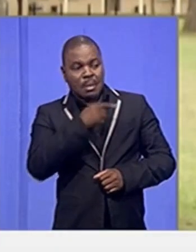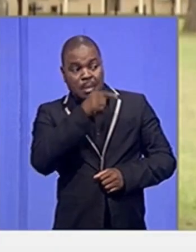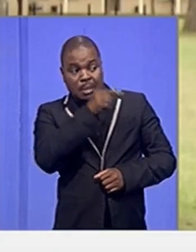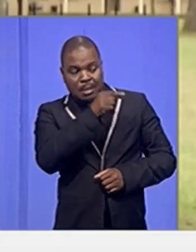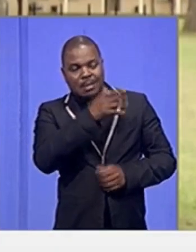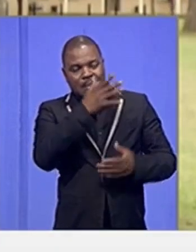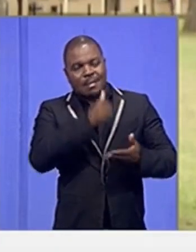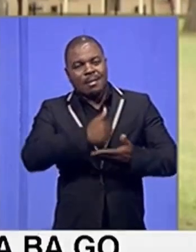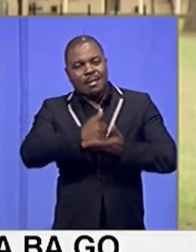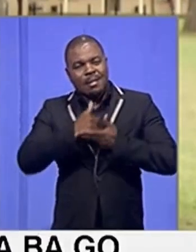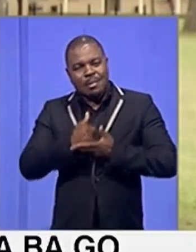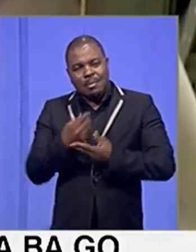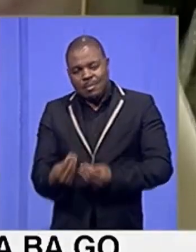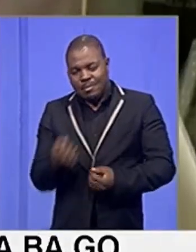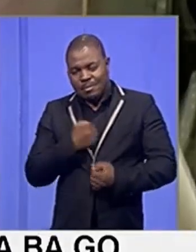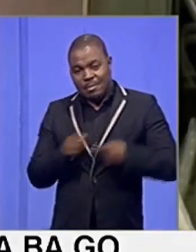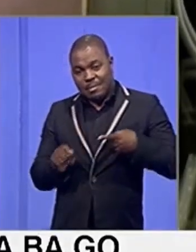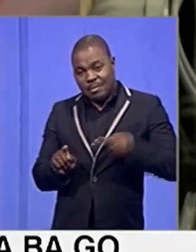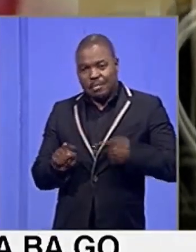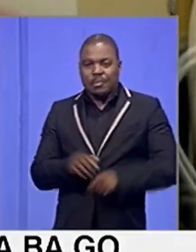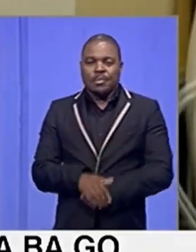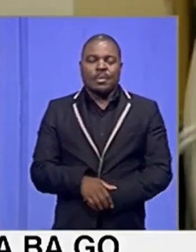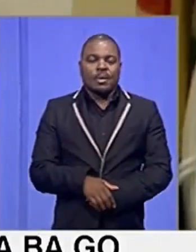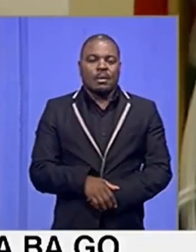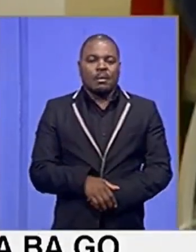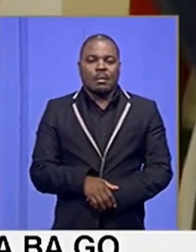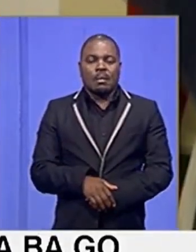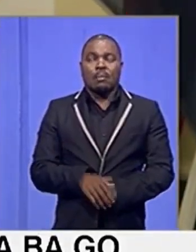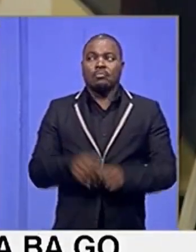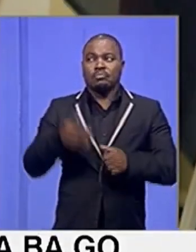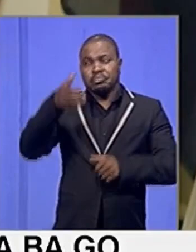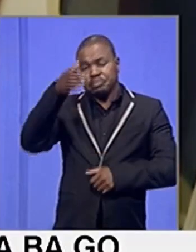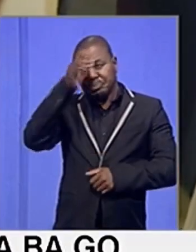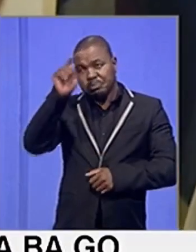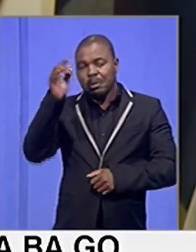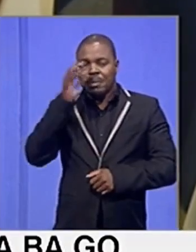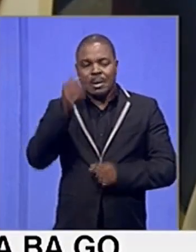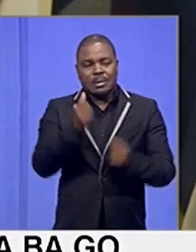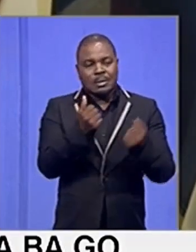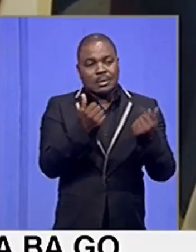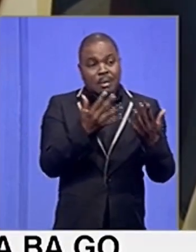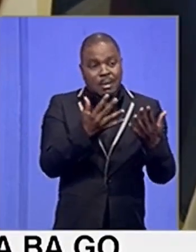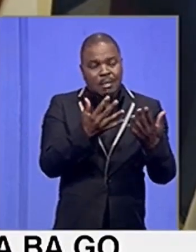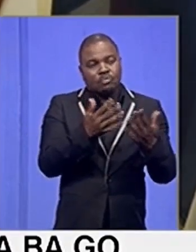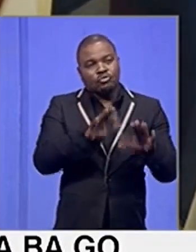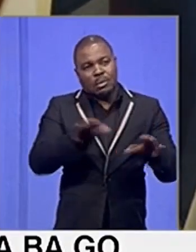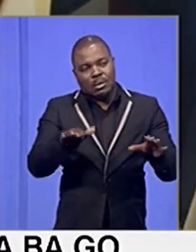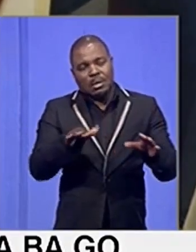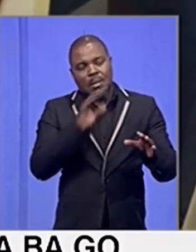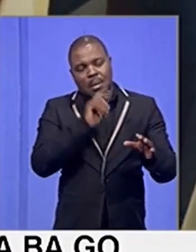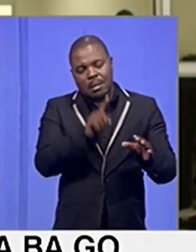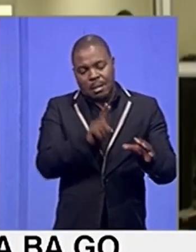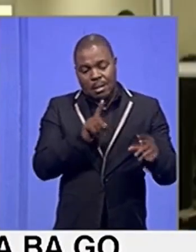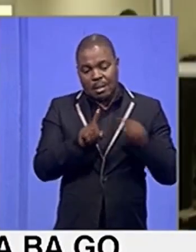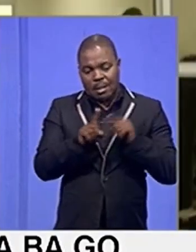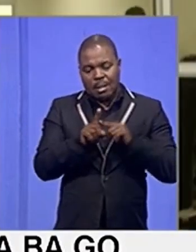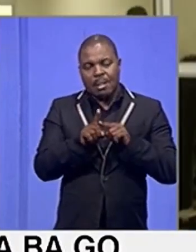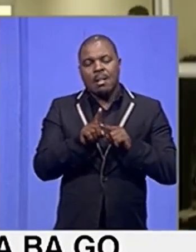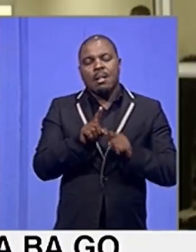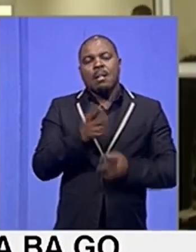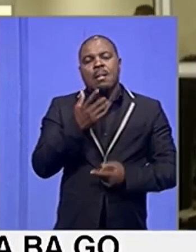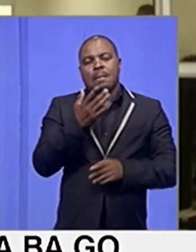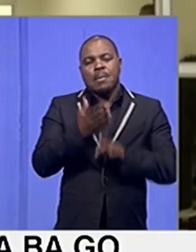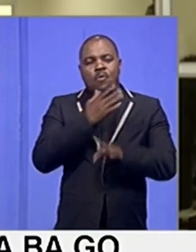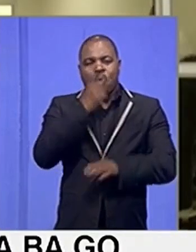yone e re kgonne go thuša ngwana. Ditsebi di re go masea a 10 ao a itemogela go bothata bjo ke o tee wa tlhokofela go pele a ka